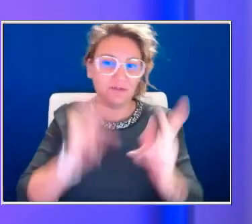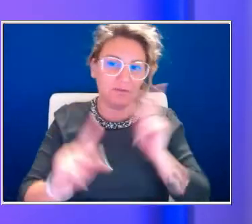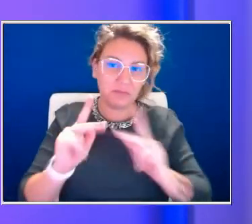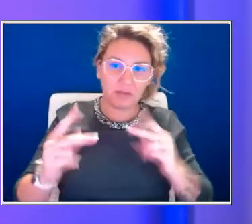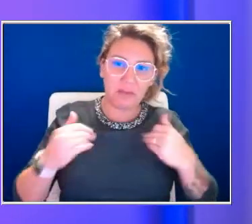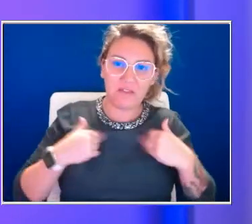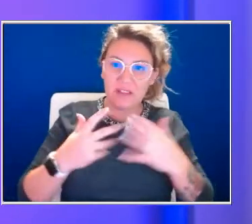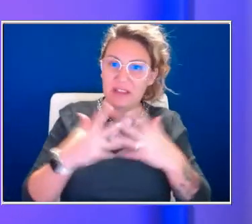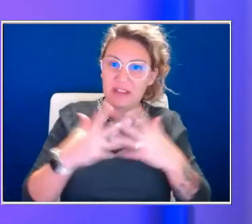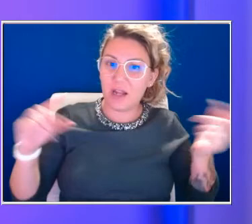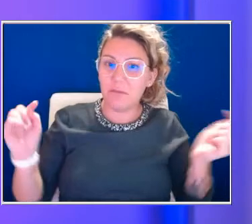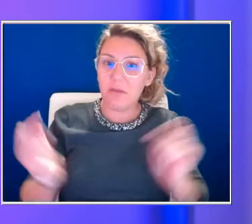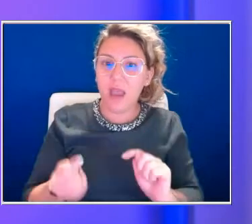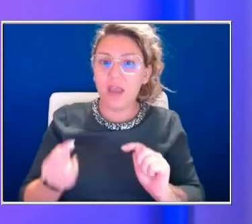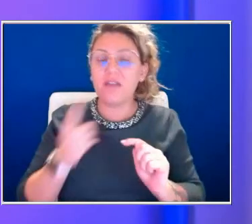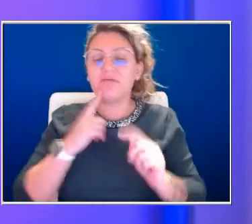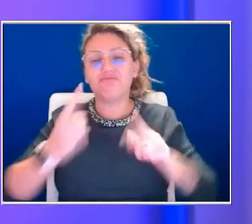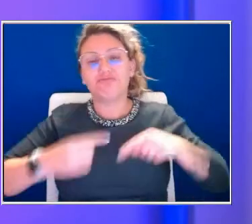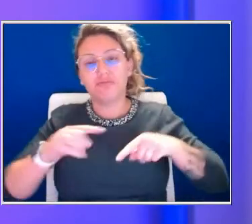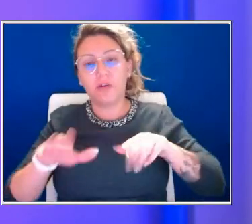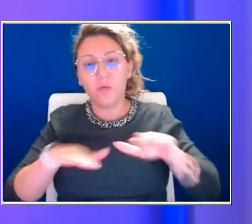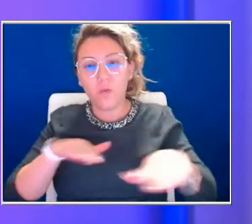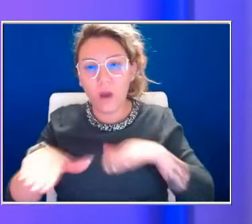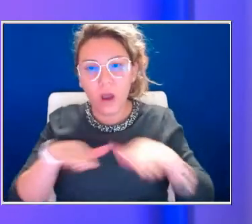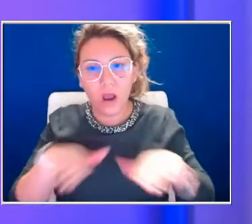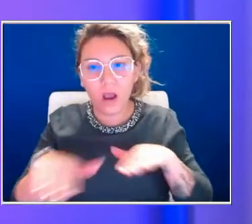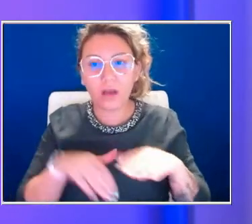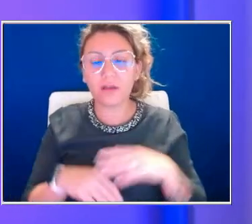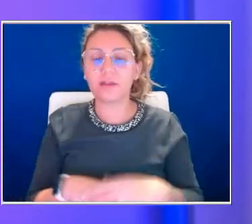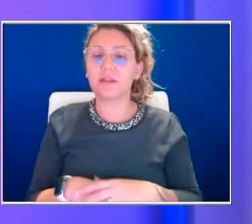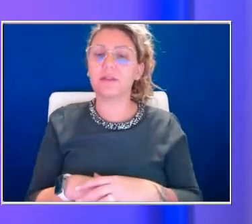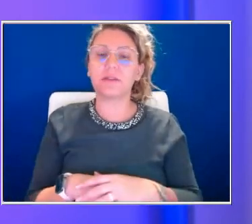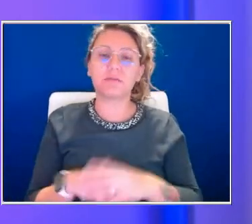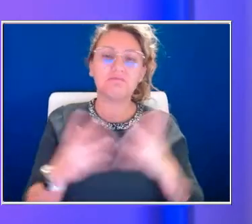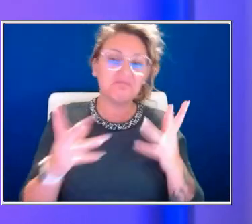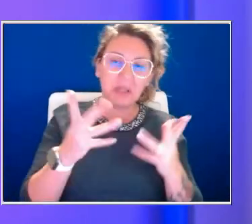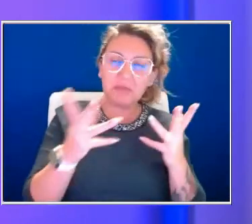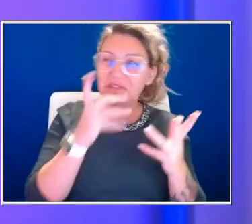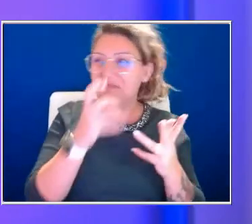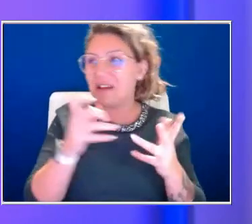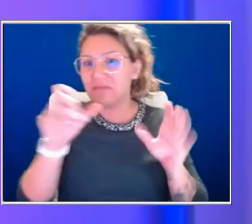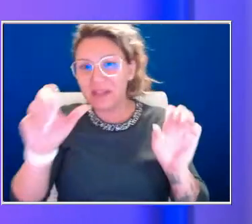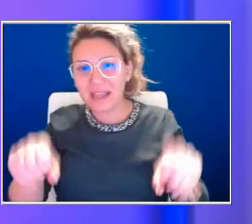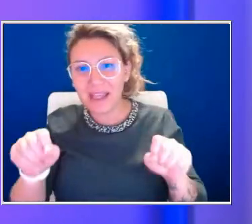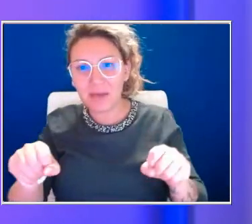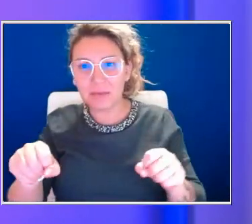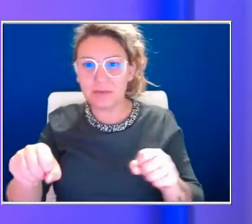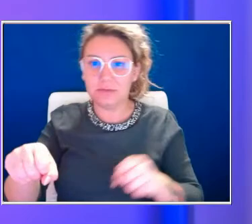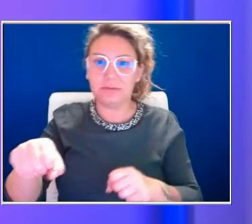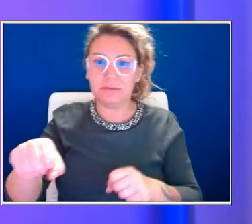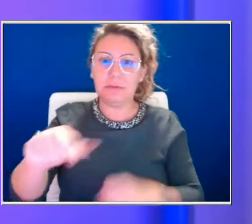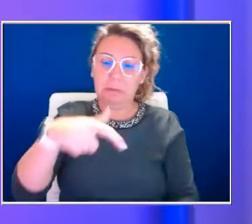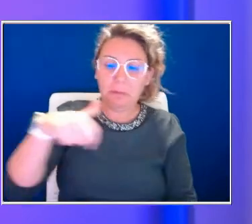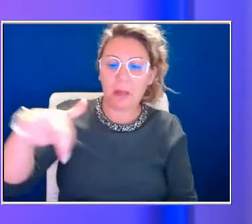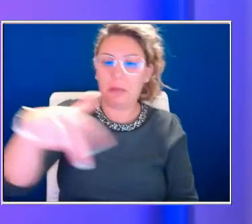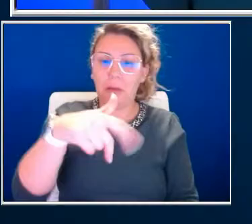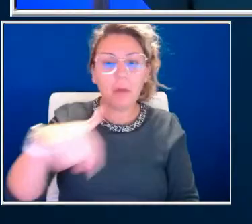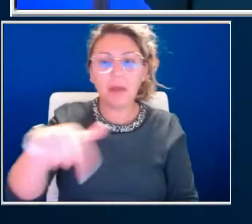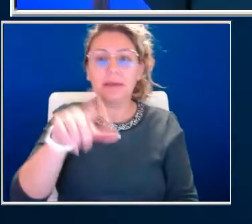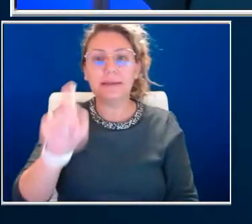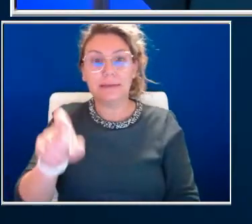pain, trouble walking, and not being able to get around much, then they really need to seek medical